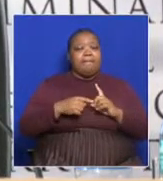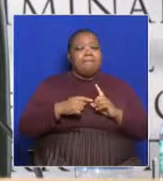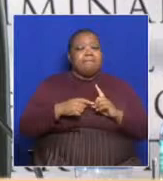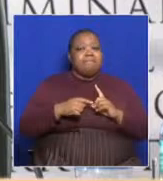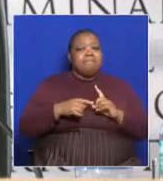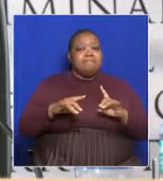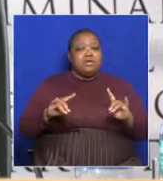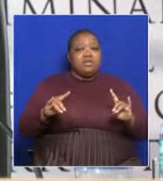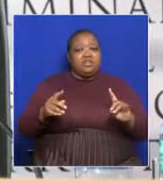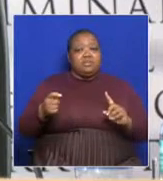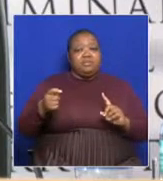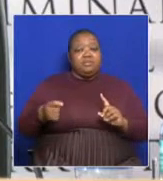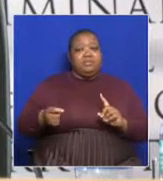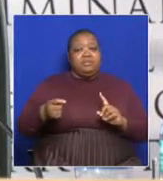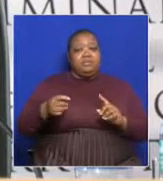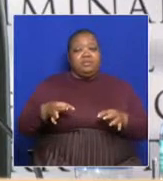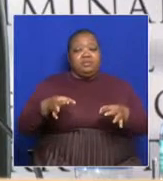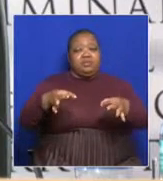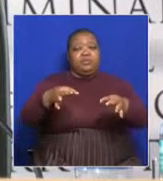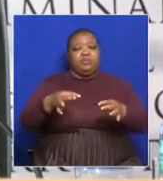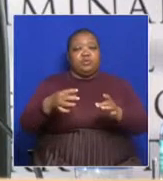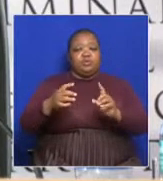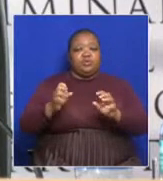testimony to Friday the 5th,